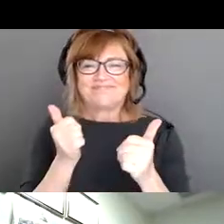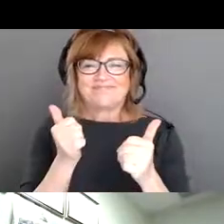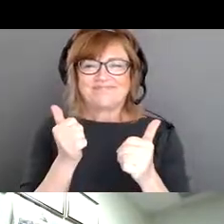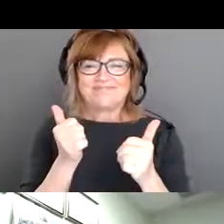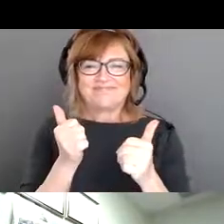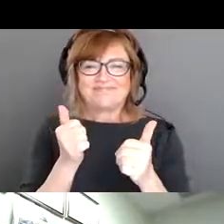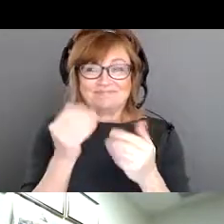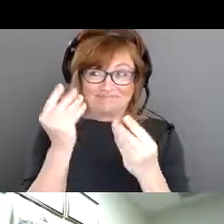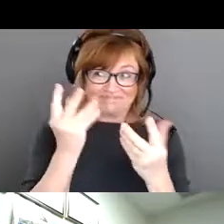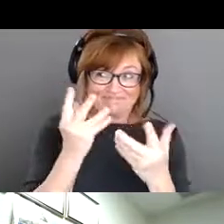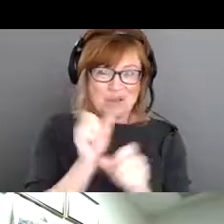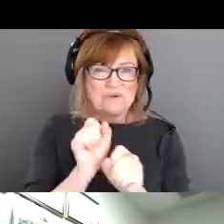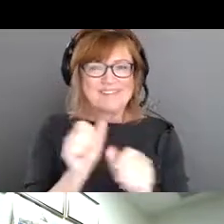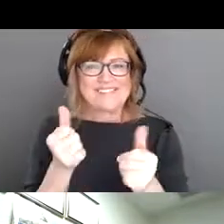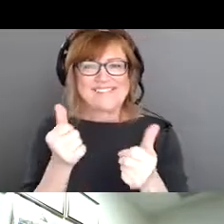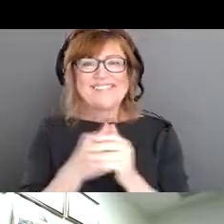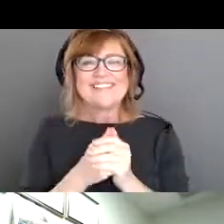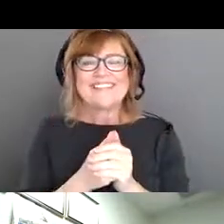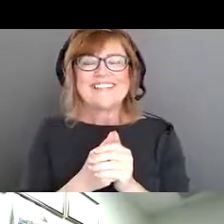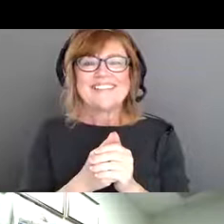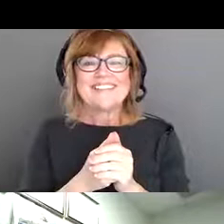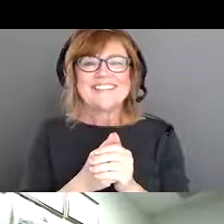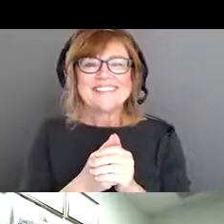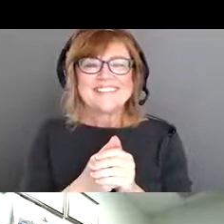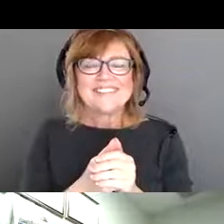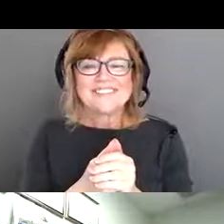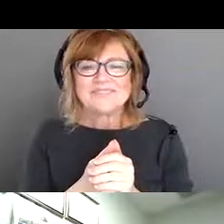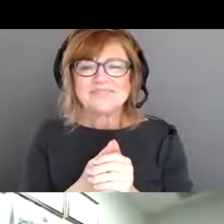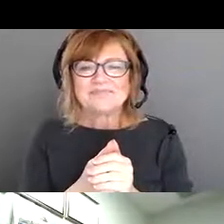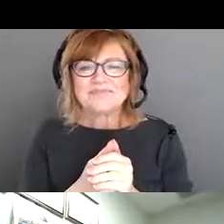says. Just have to find your presentation.